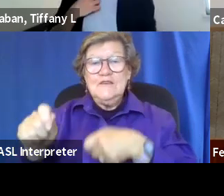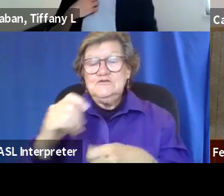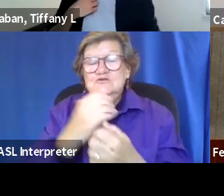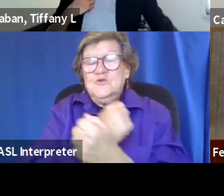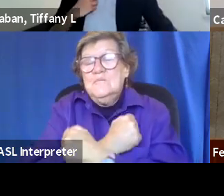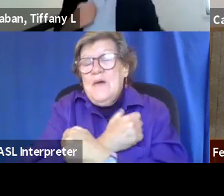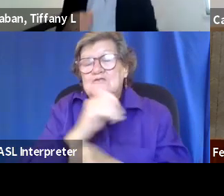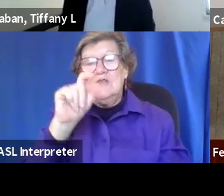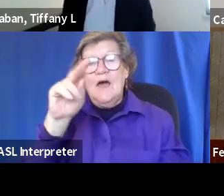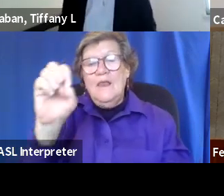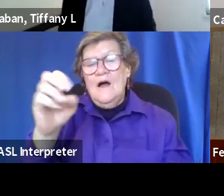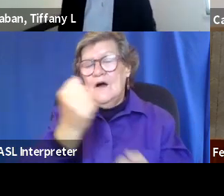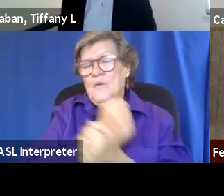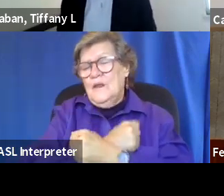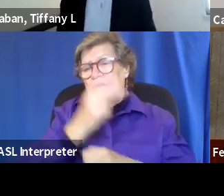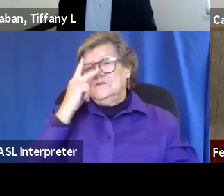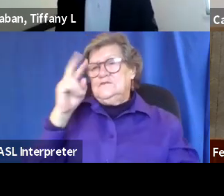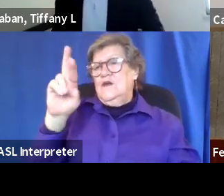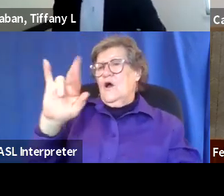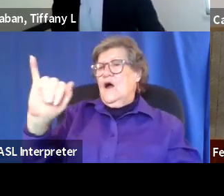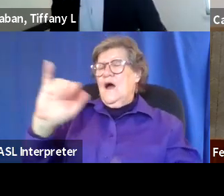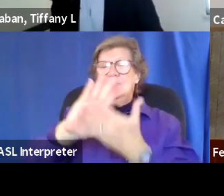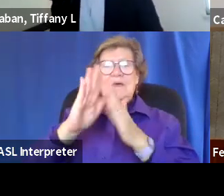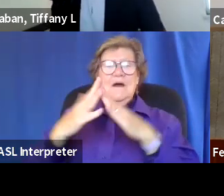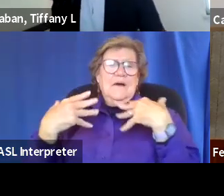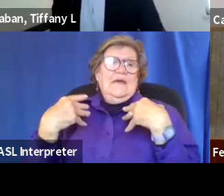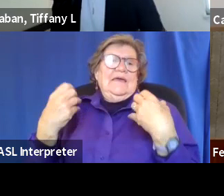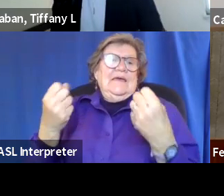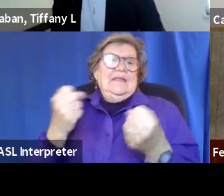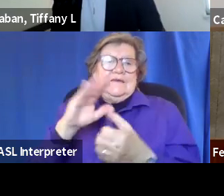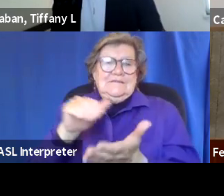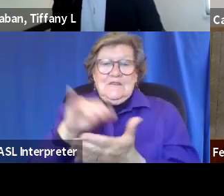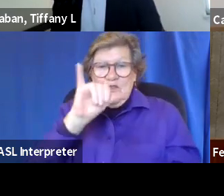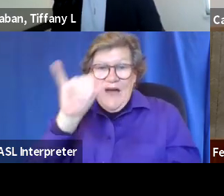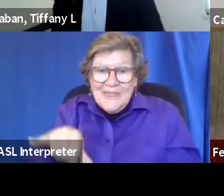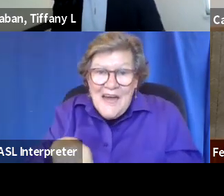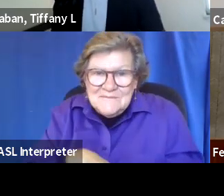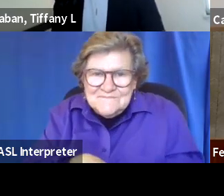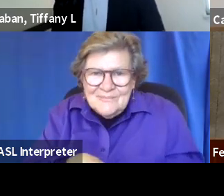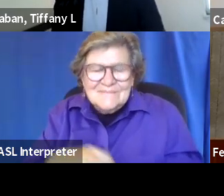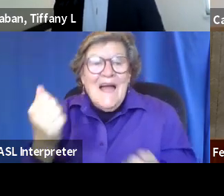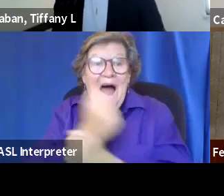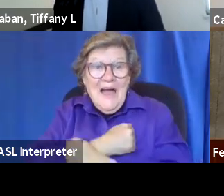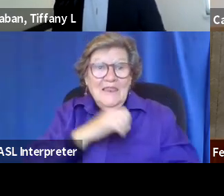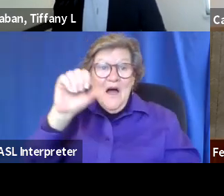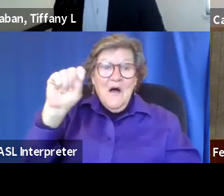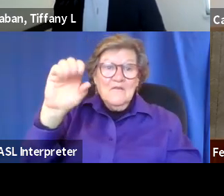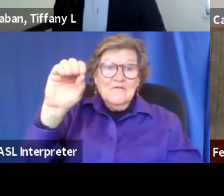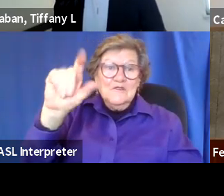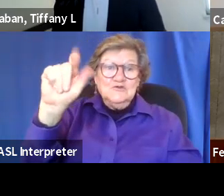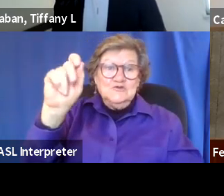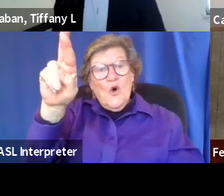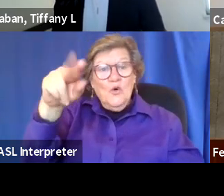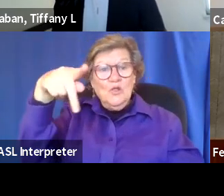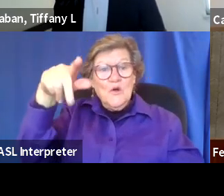I would love to see Rikers Island turned into a healing center like that. I love solar panels too. I think solar panels look